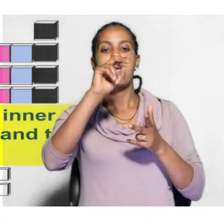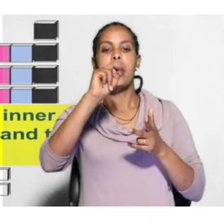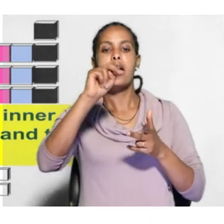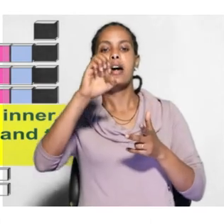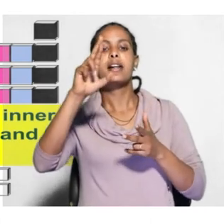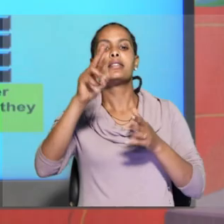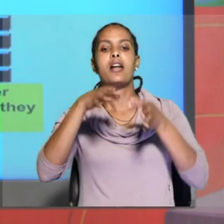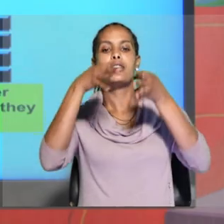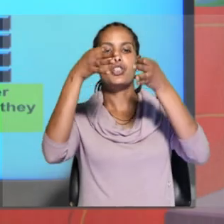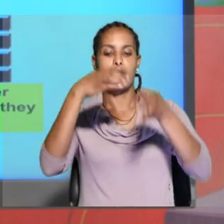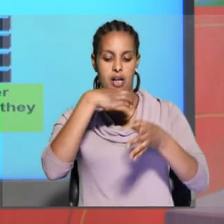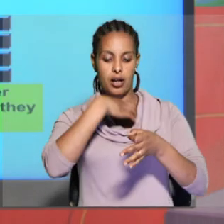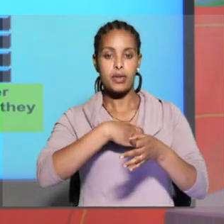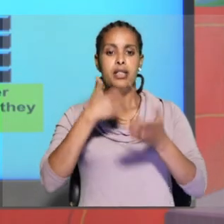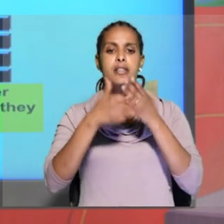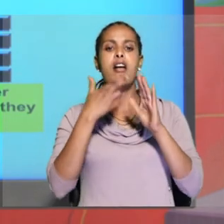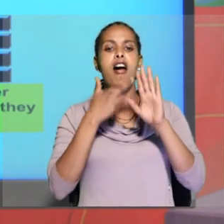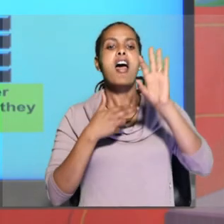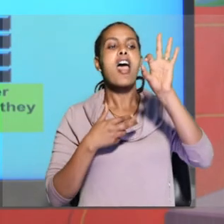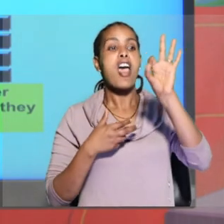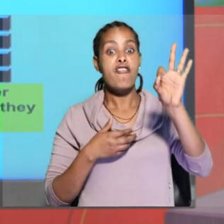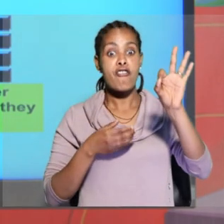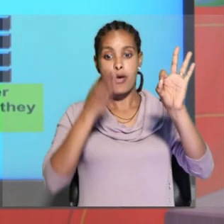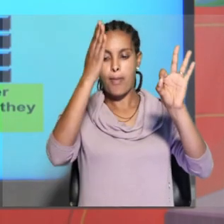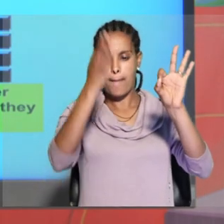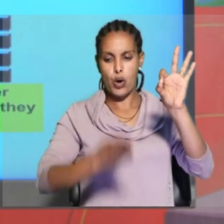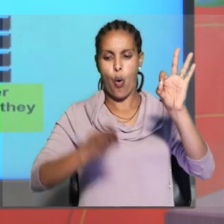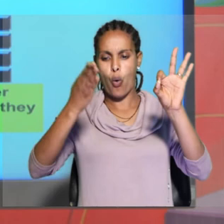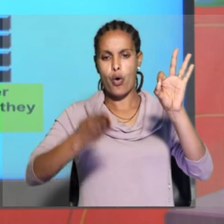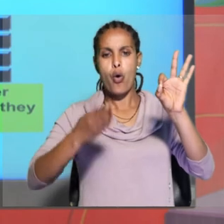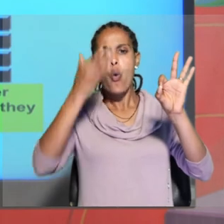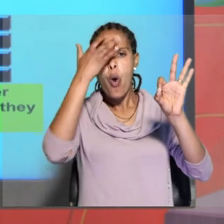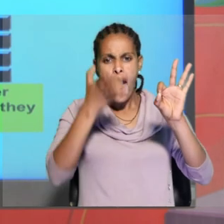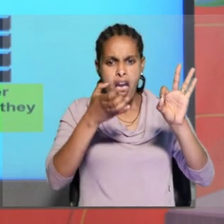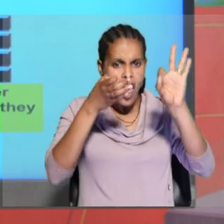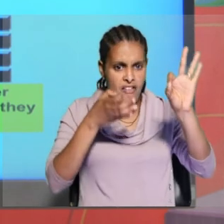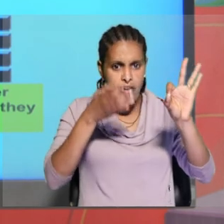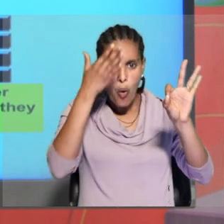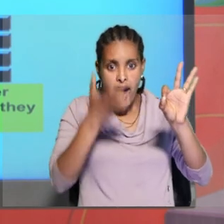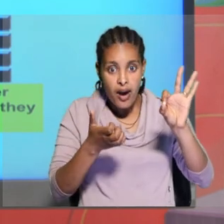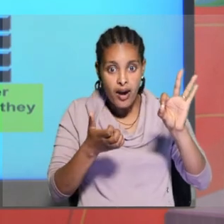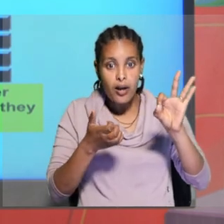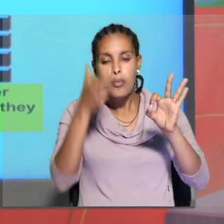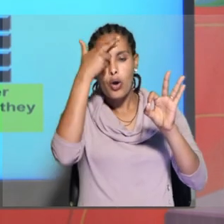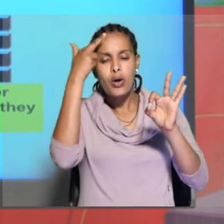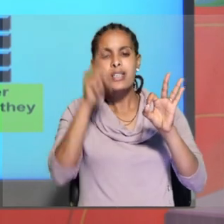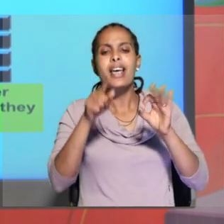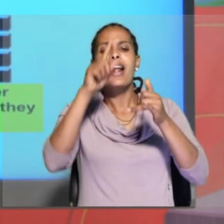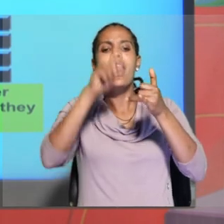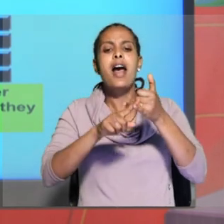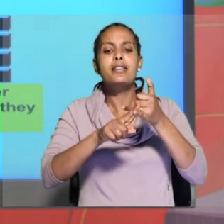elements. These are the F block elements. Why they are called F block elements? Because their